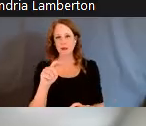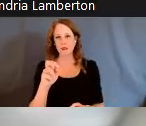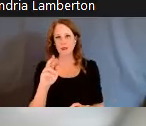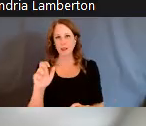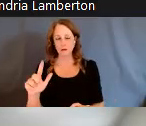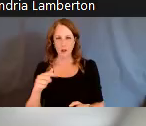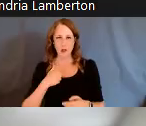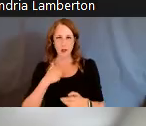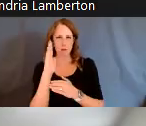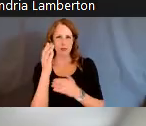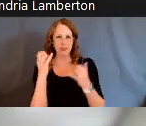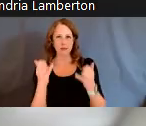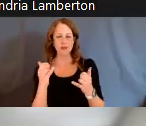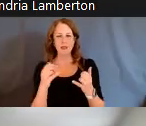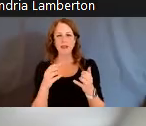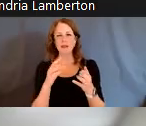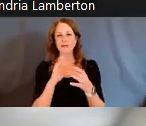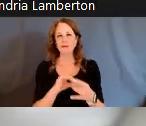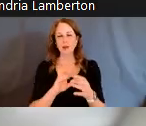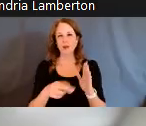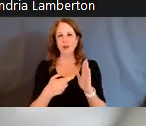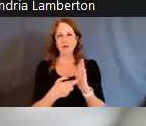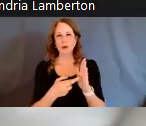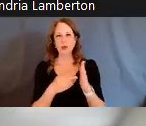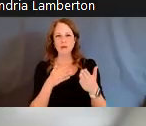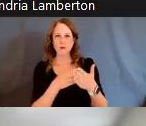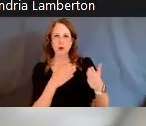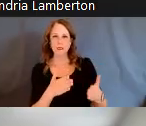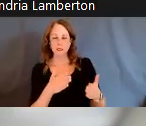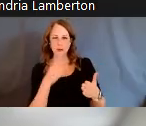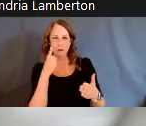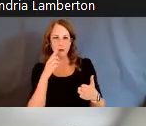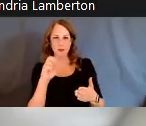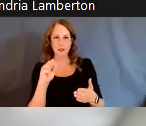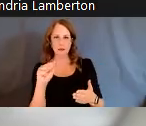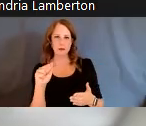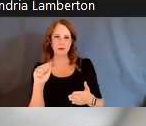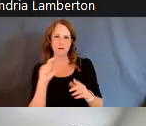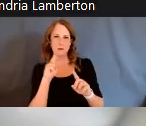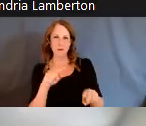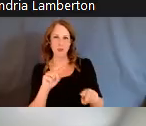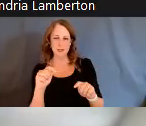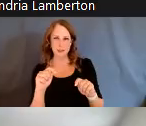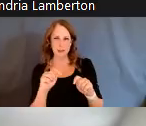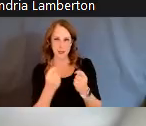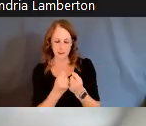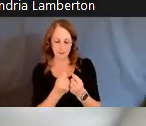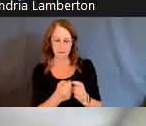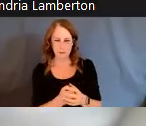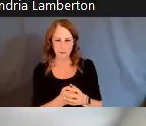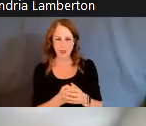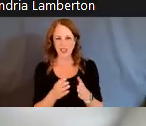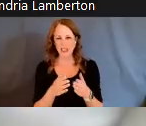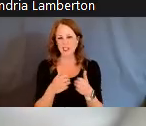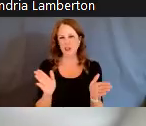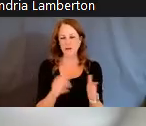presenting today on the role of the prosecutor in the sexual assault response team and generally. As a little bit of